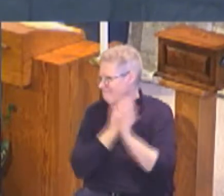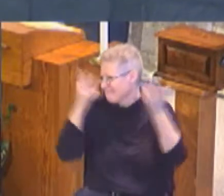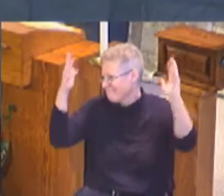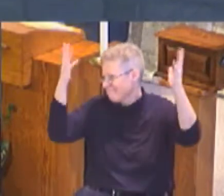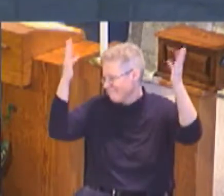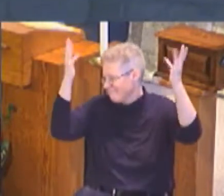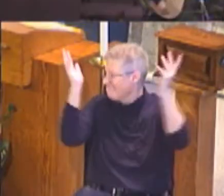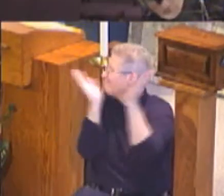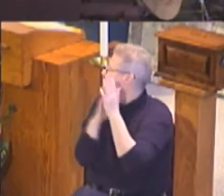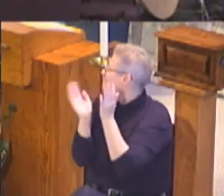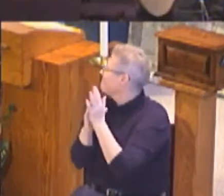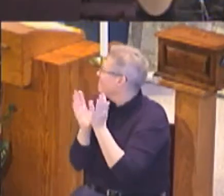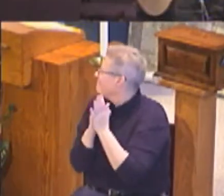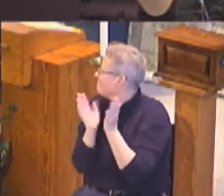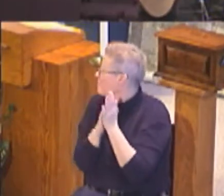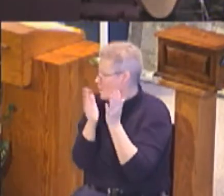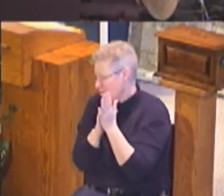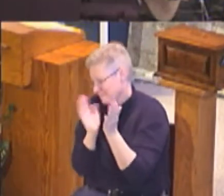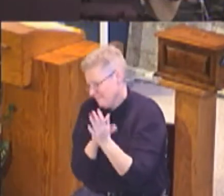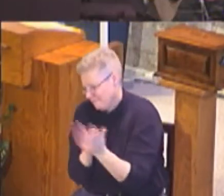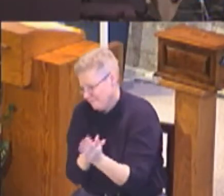Oh, you guys are great.